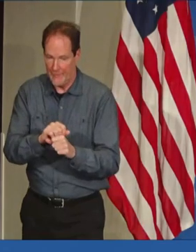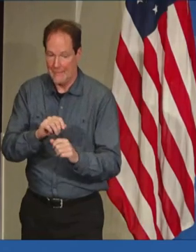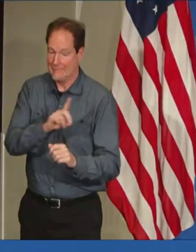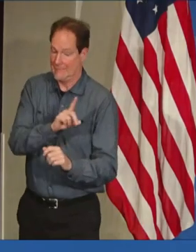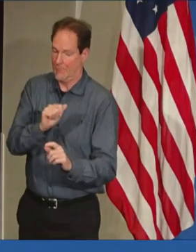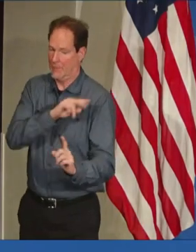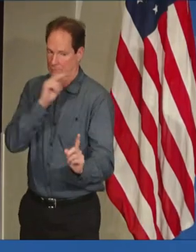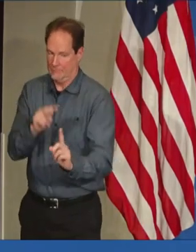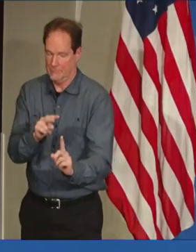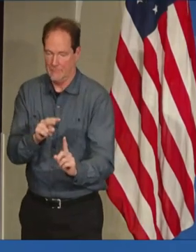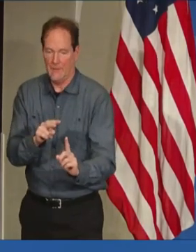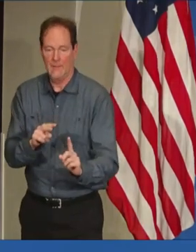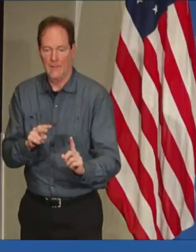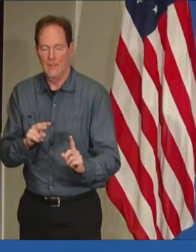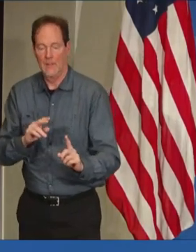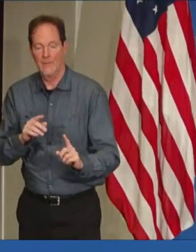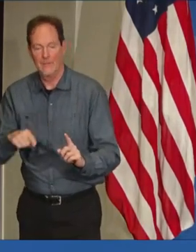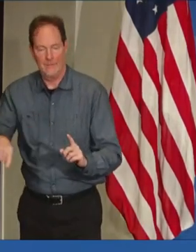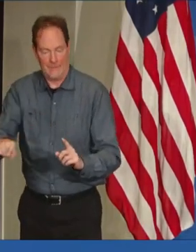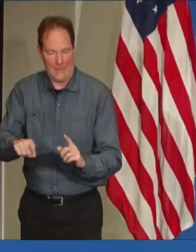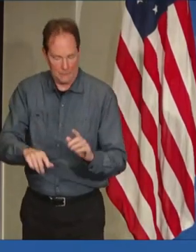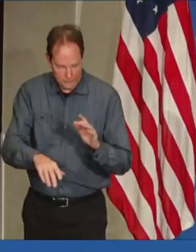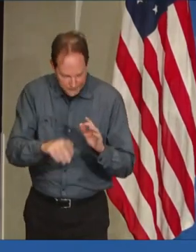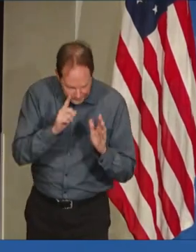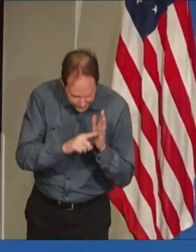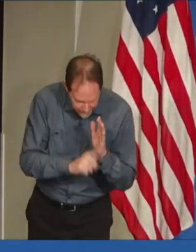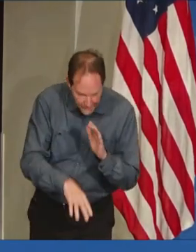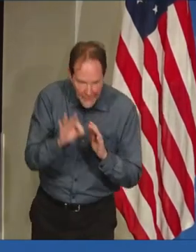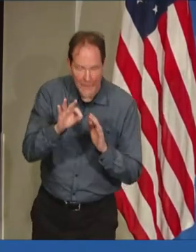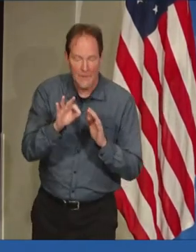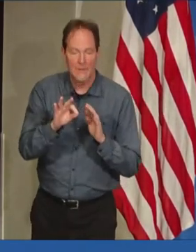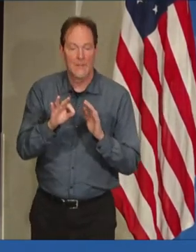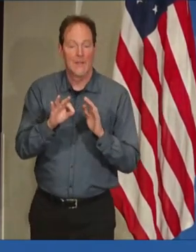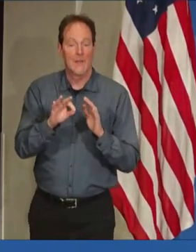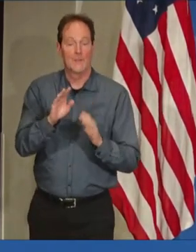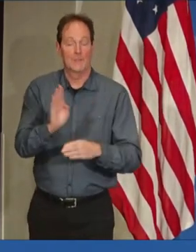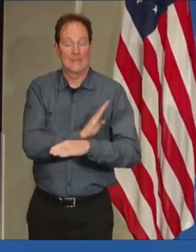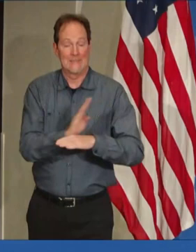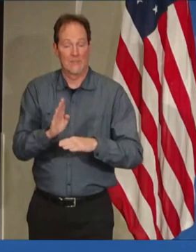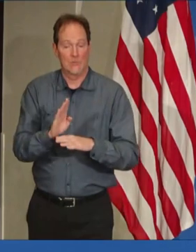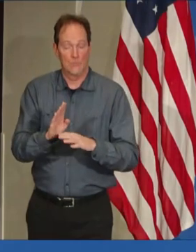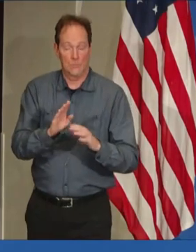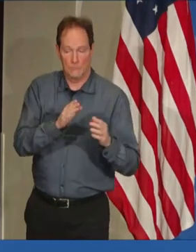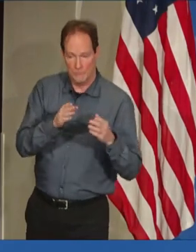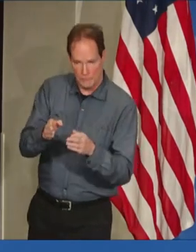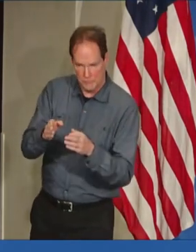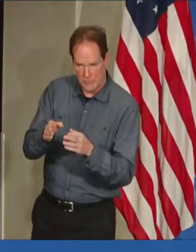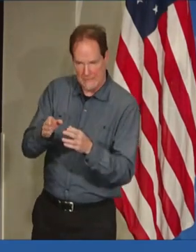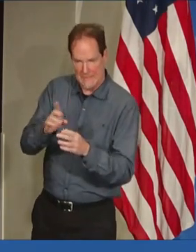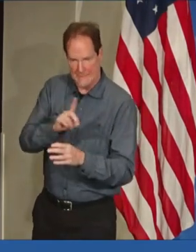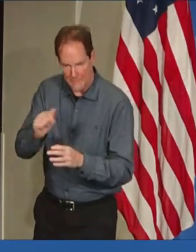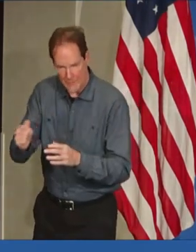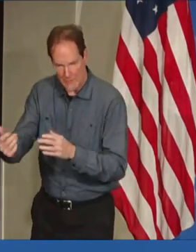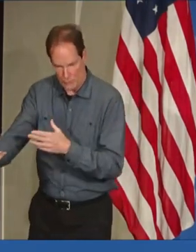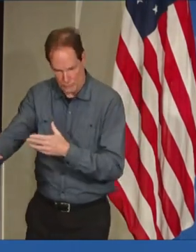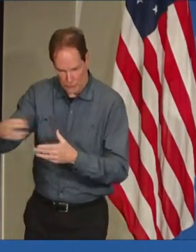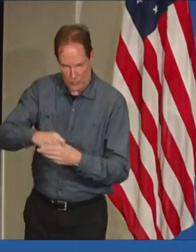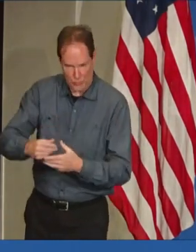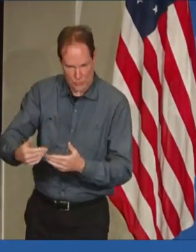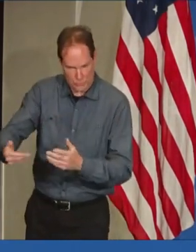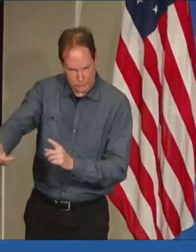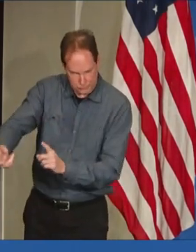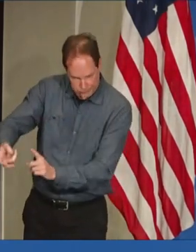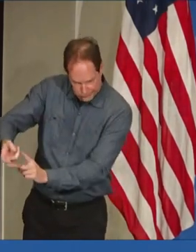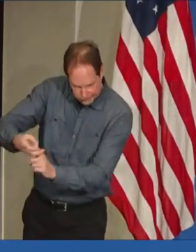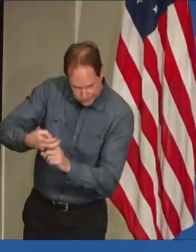they found that businesses that are taking diversity seriously and are including disability,